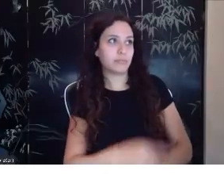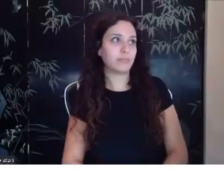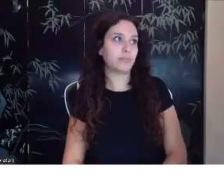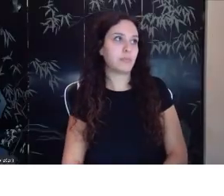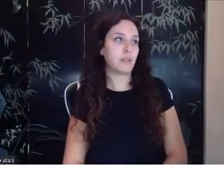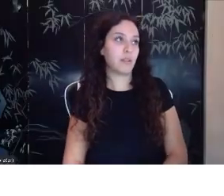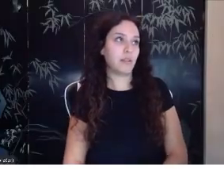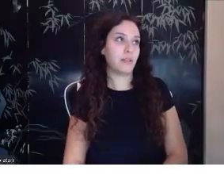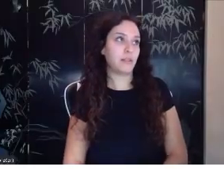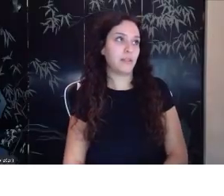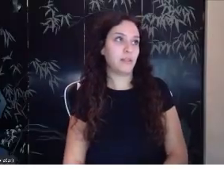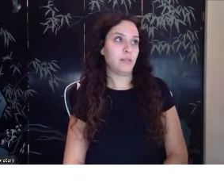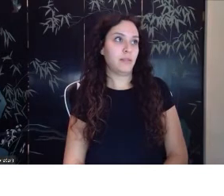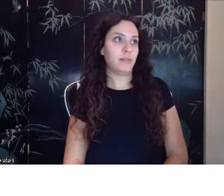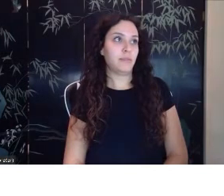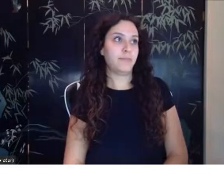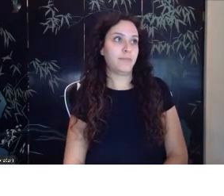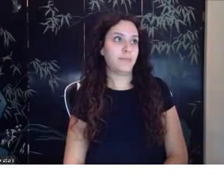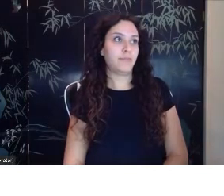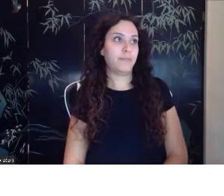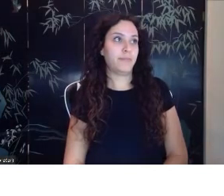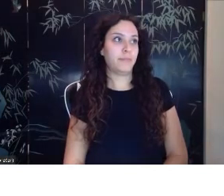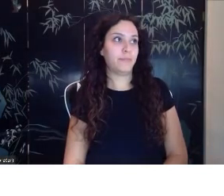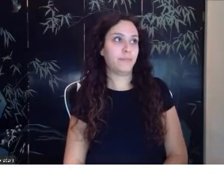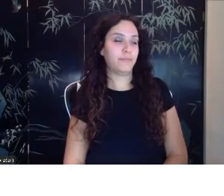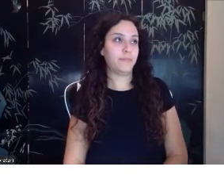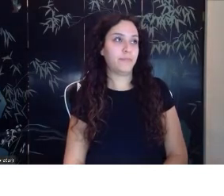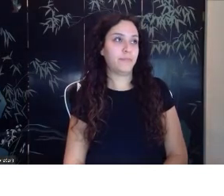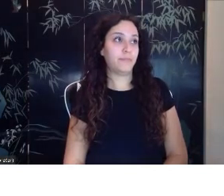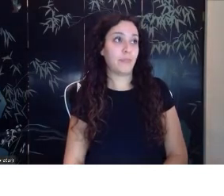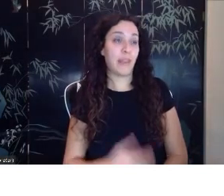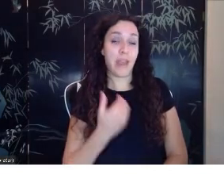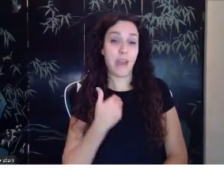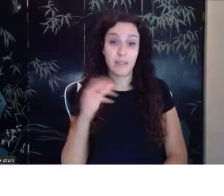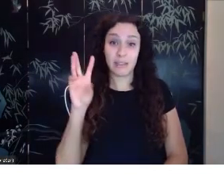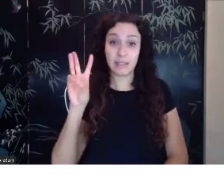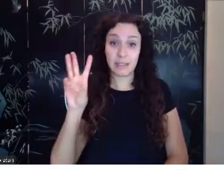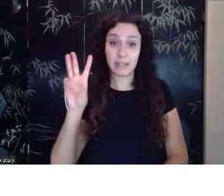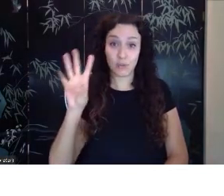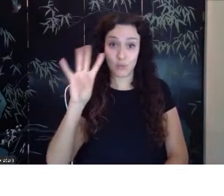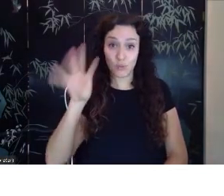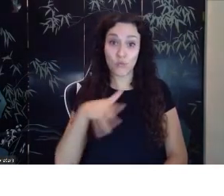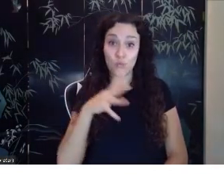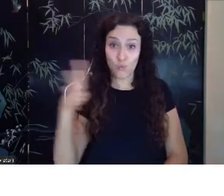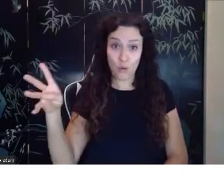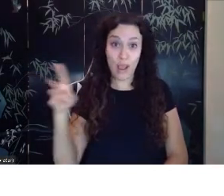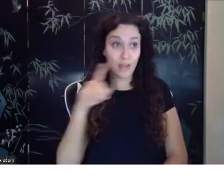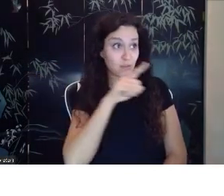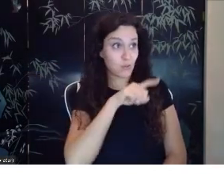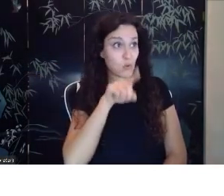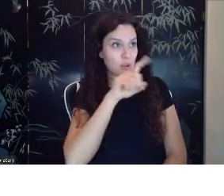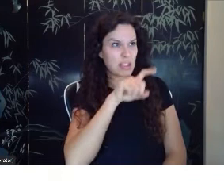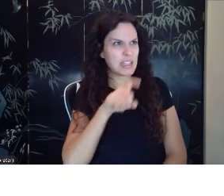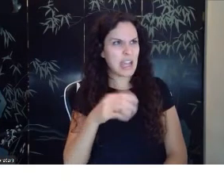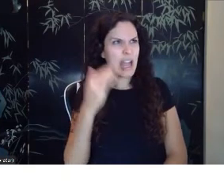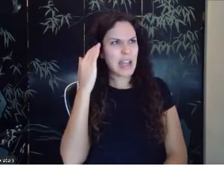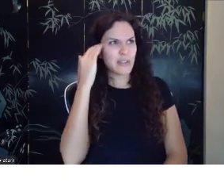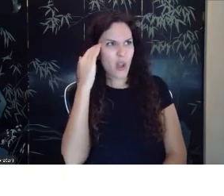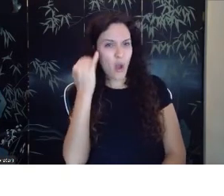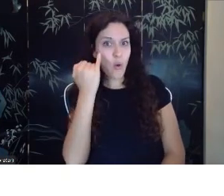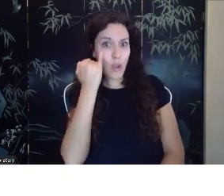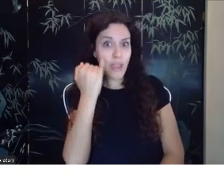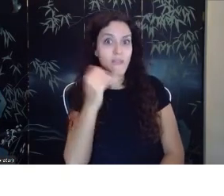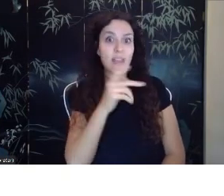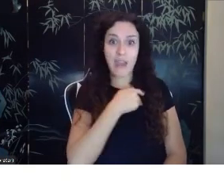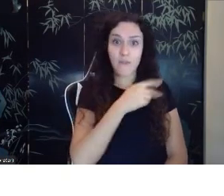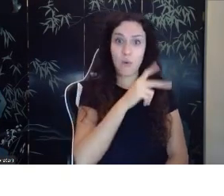All right, so let's look at this one. All right, so I have 6 graphs here, and we need to tell if they